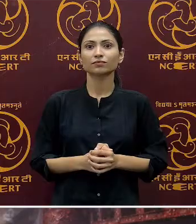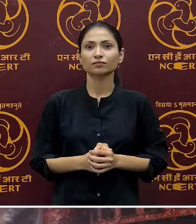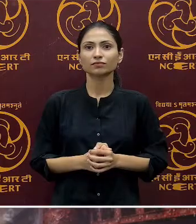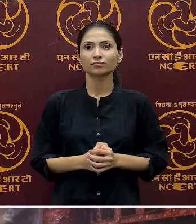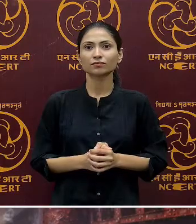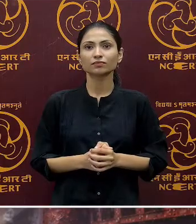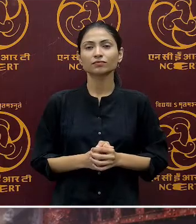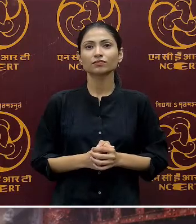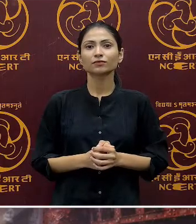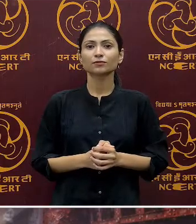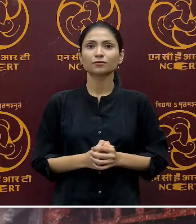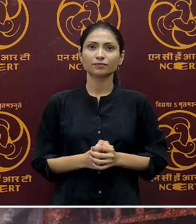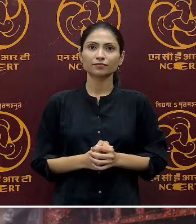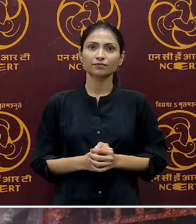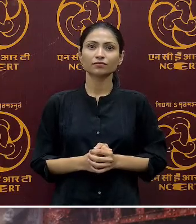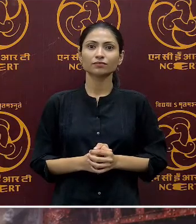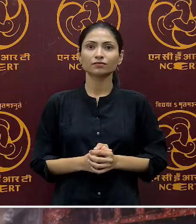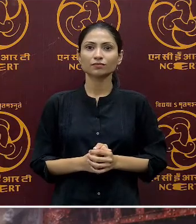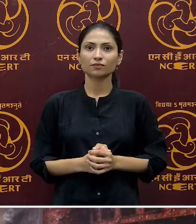Sometimes maybe.